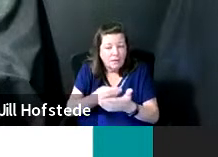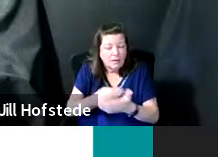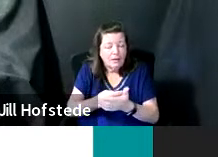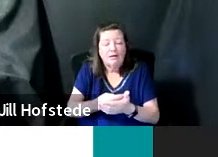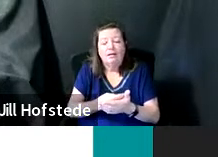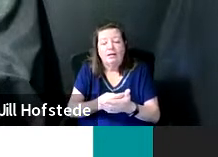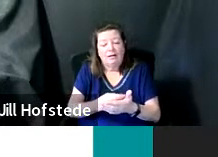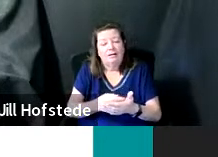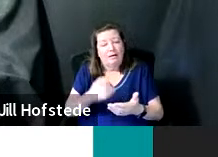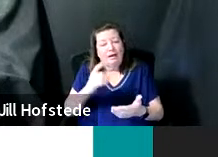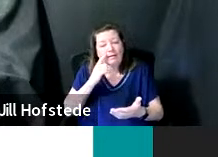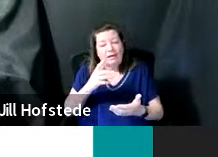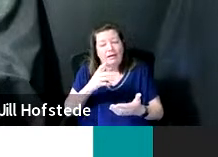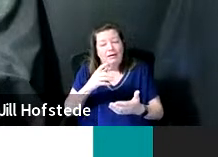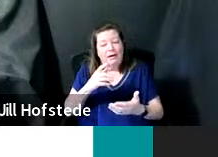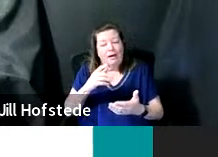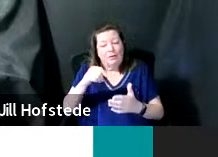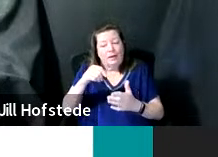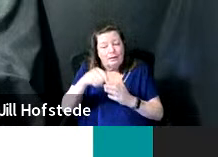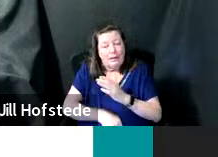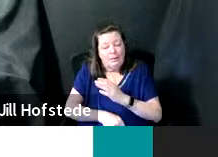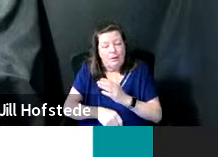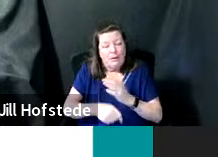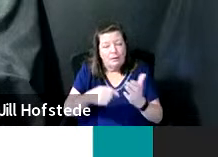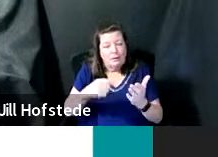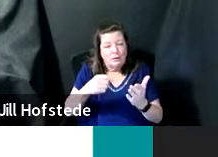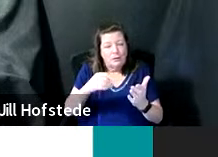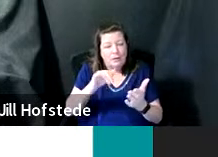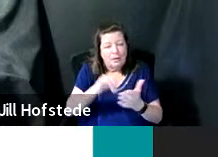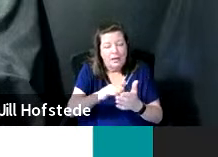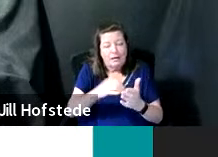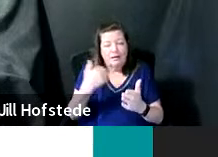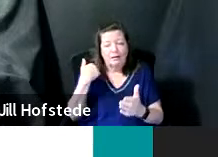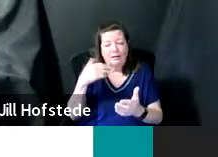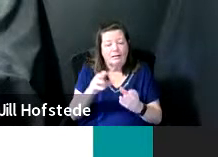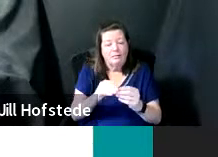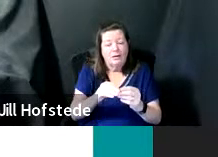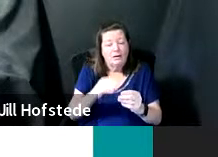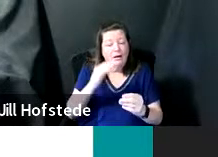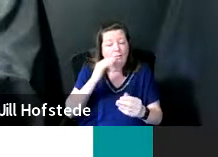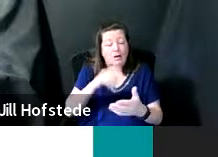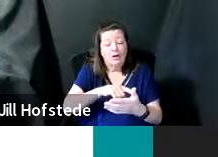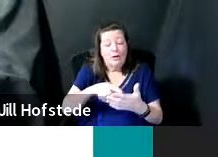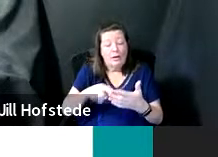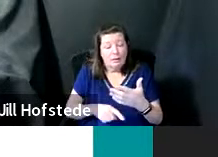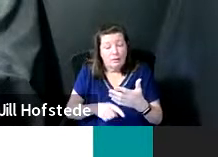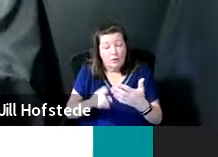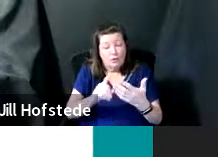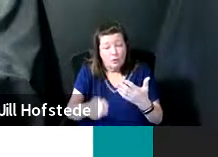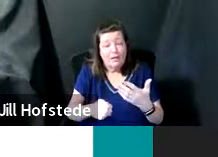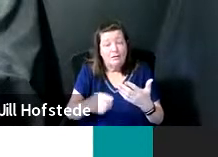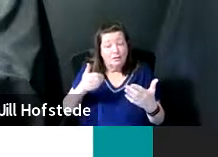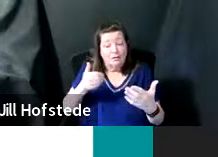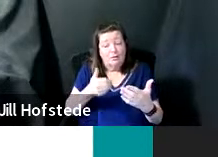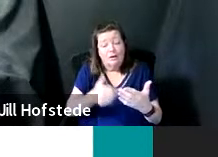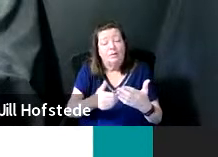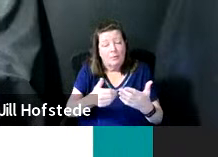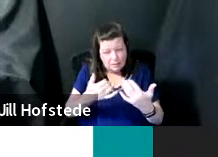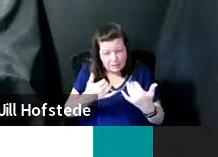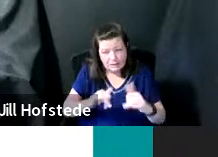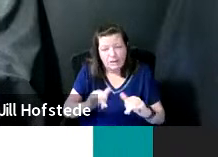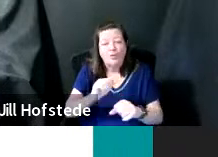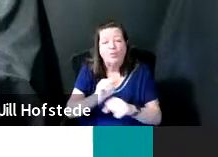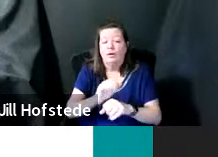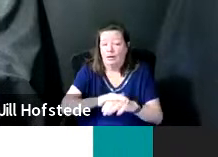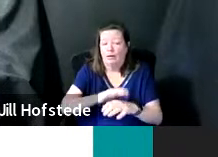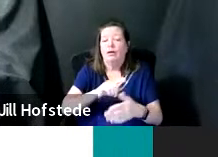went pretty deep into the weeds at the last meeting, but knowing that those are coming is still very clear on the radar of